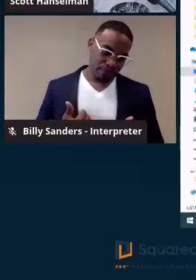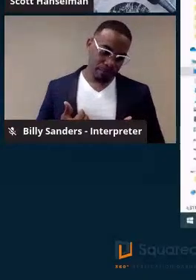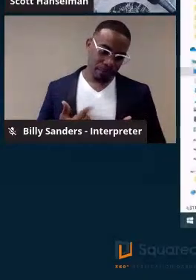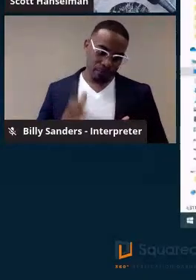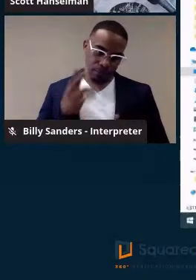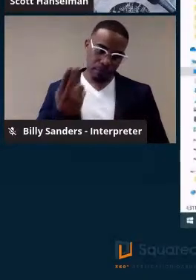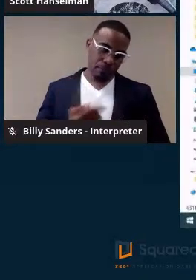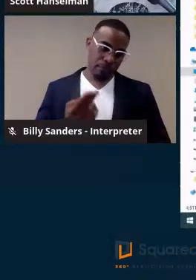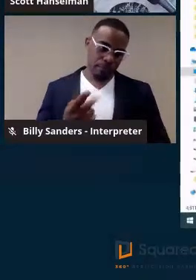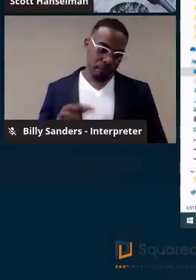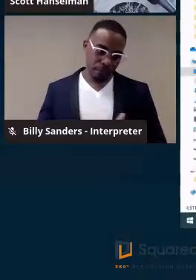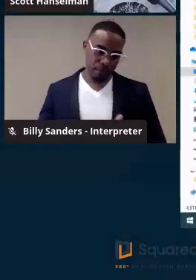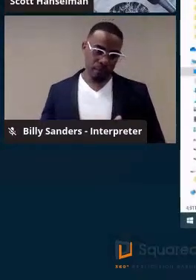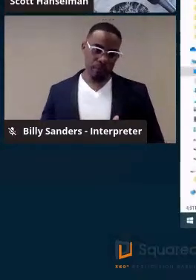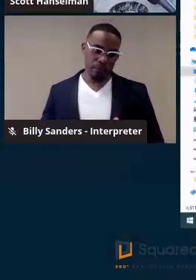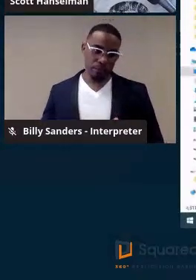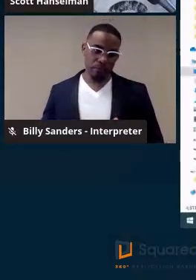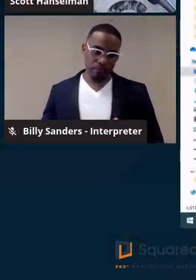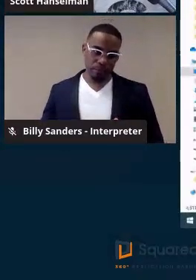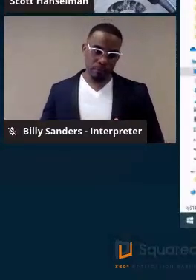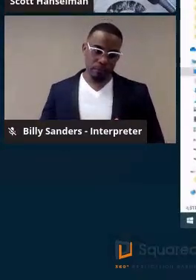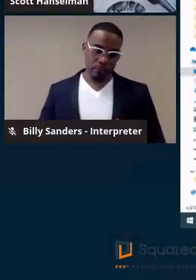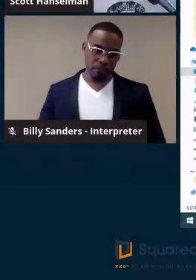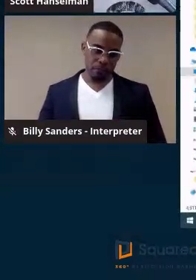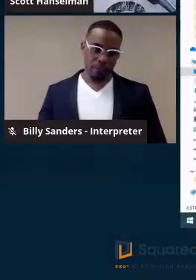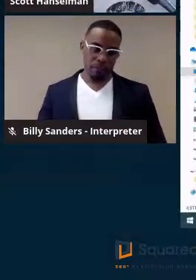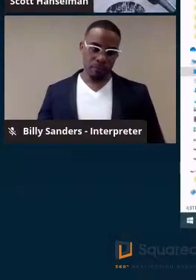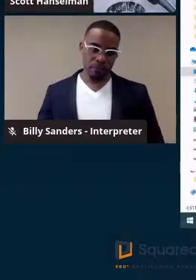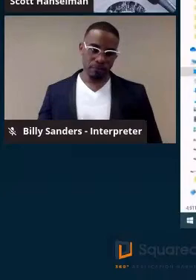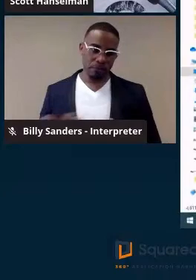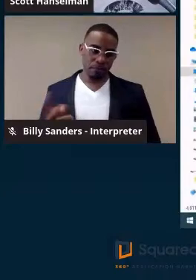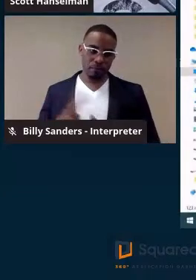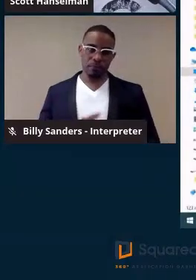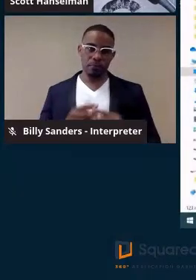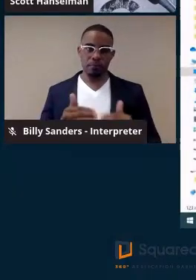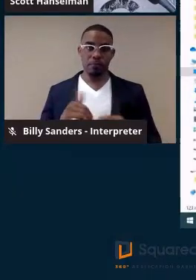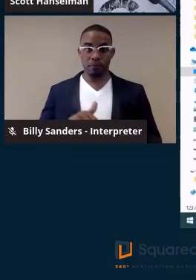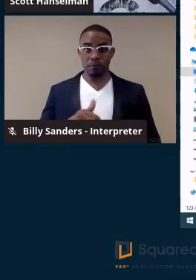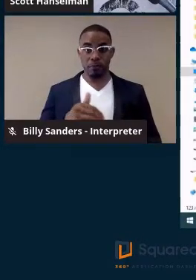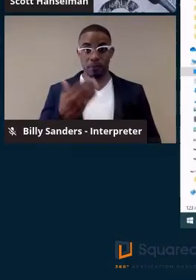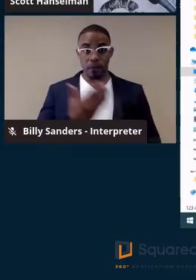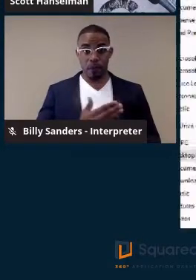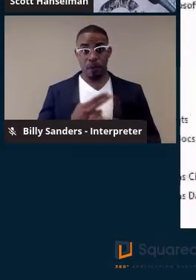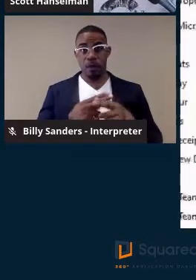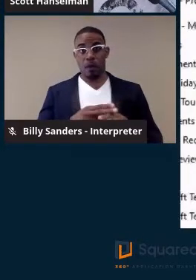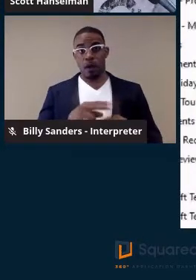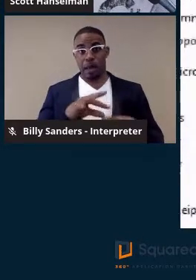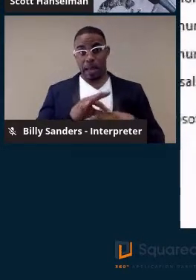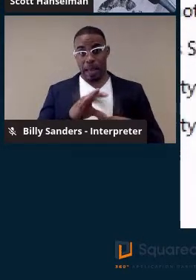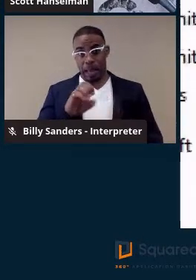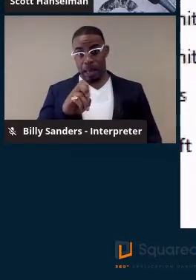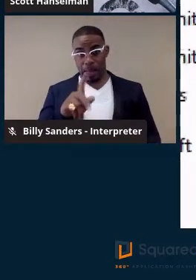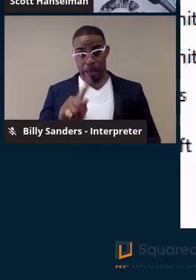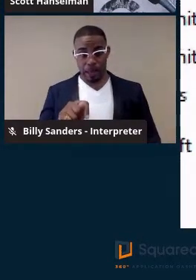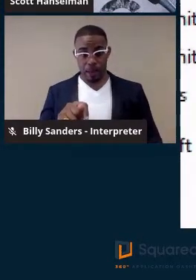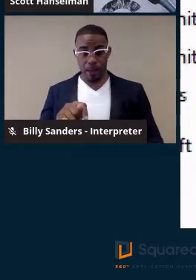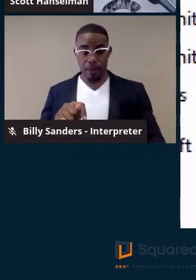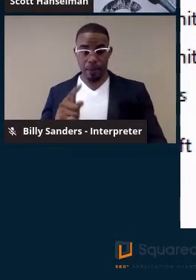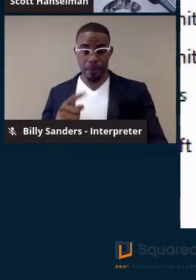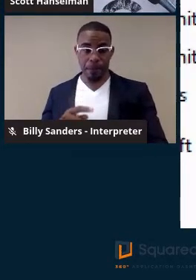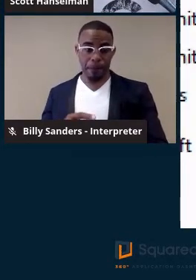use this and try to bring it forward. It's in a folder called Content, right